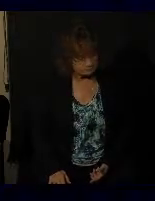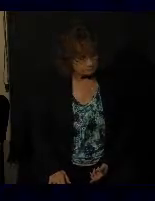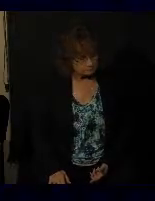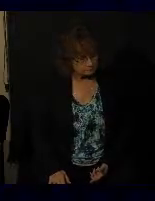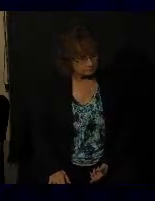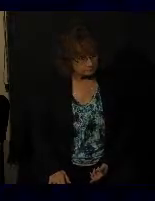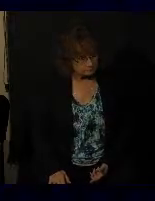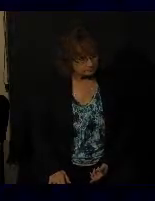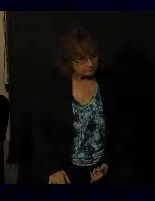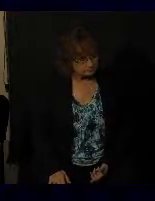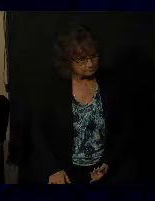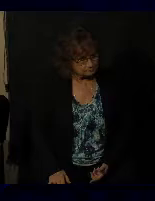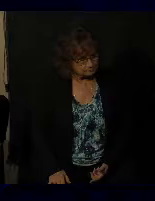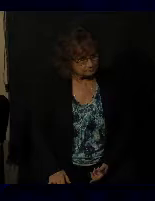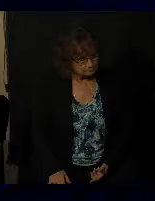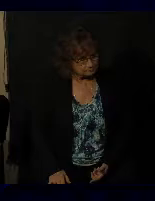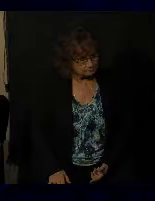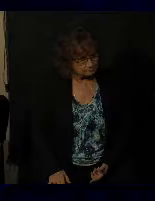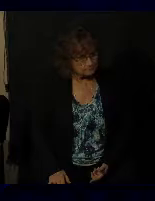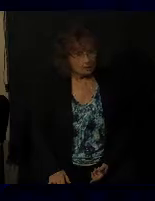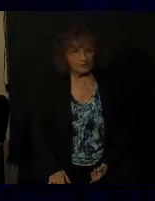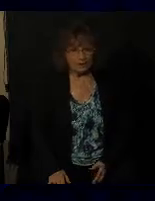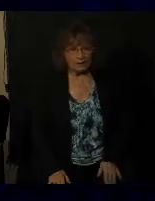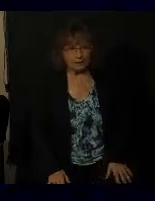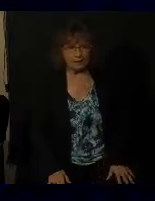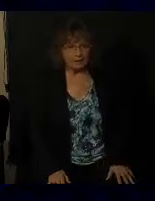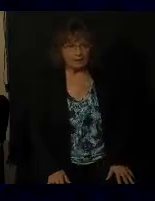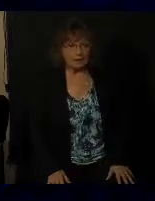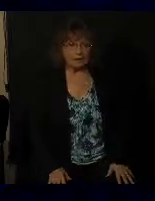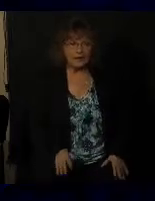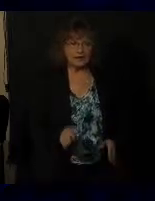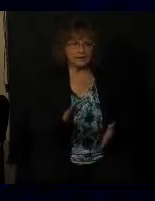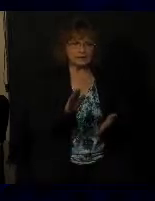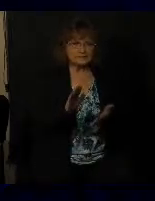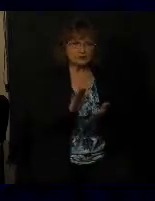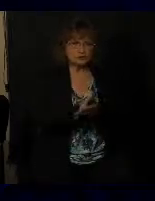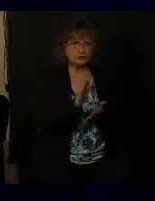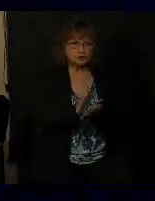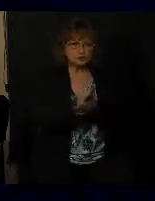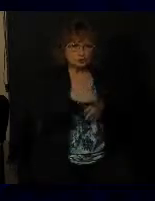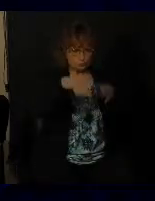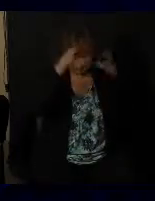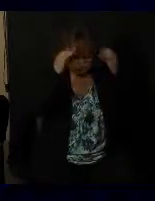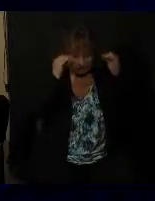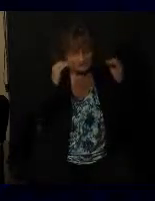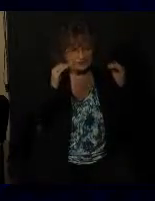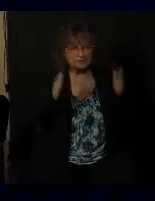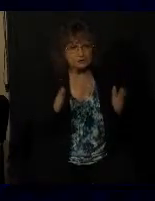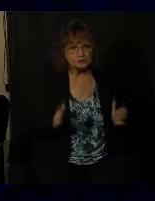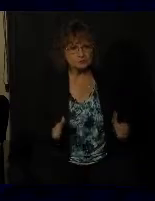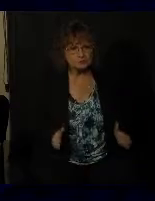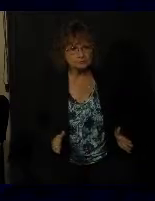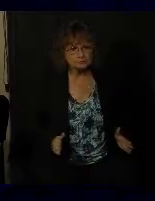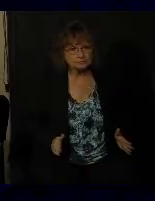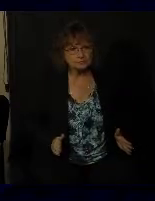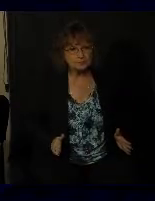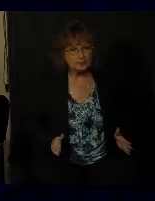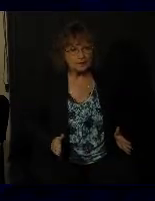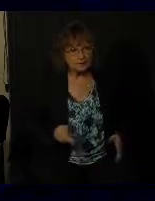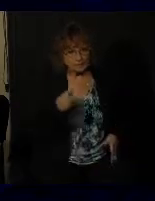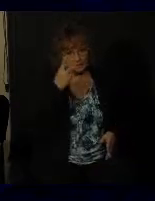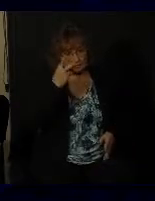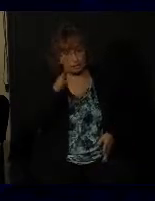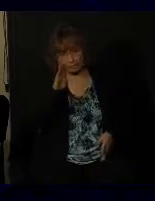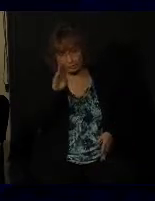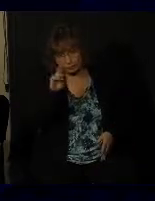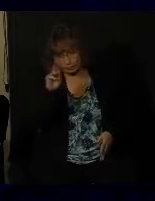got him in the hallway, and they're on their knees because she's seeing something going on in his life. And she stops the class, lets the other boys go with the other teacher. They're